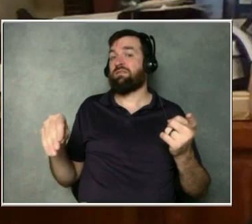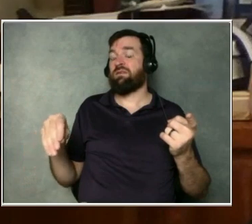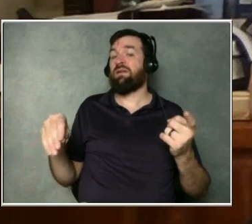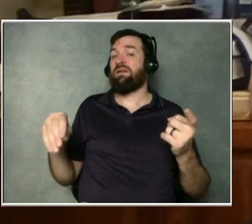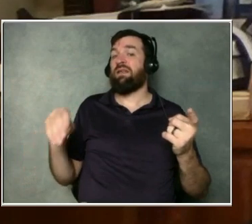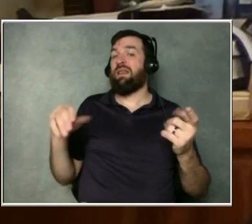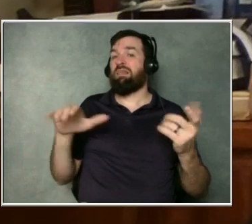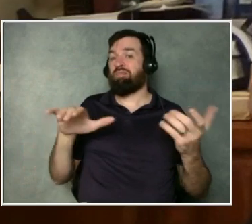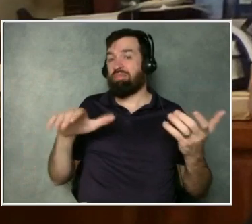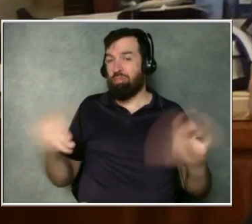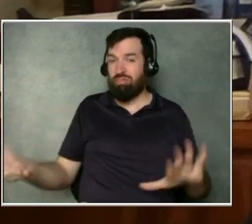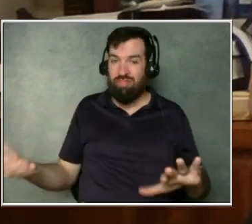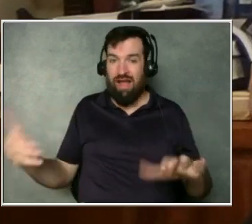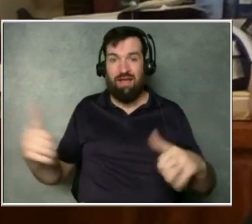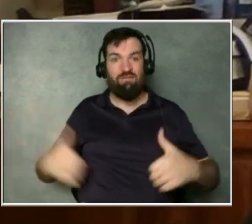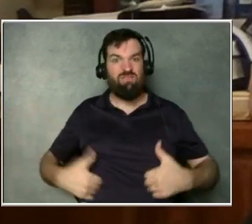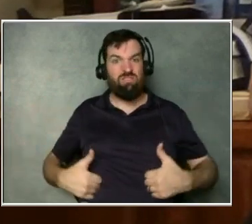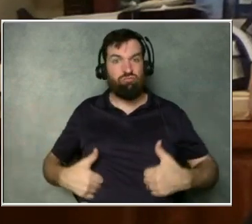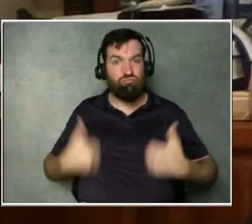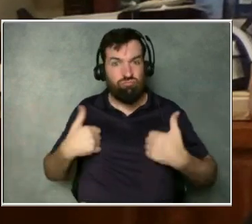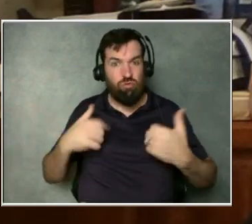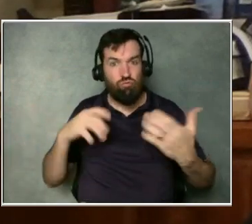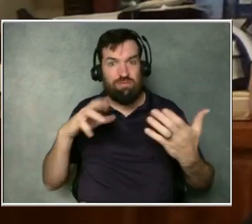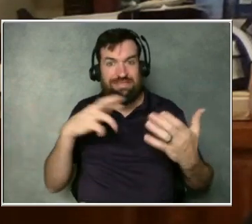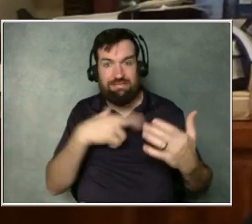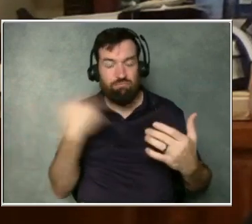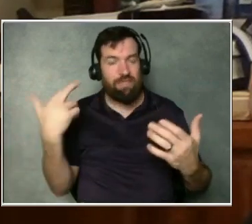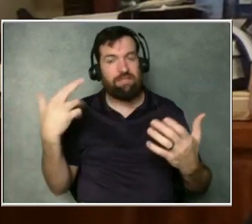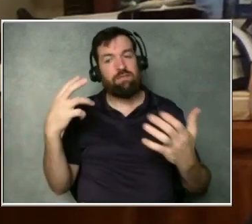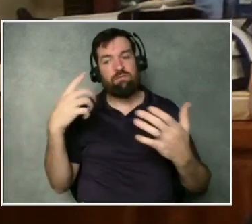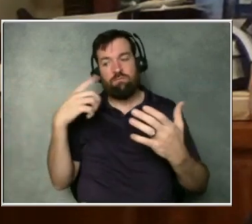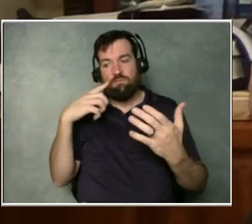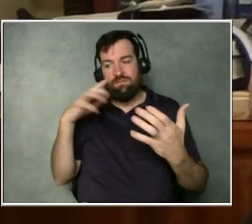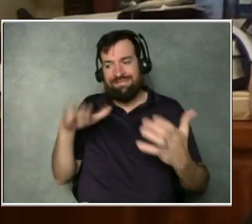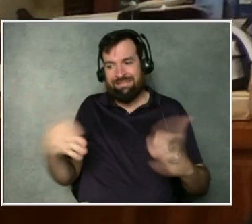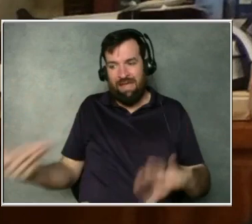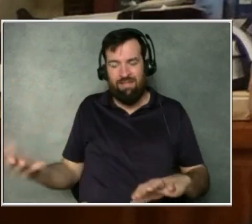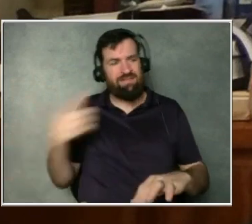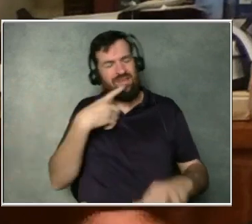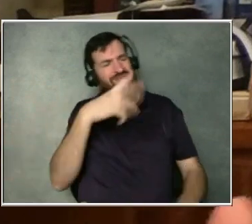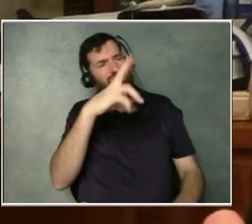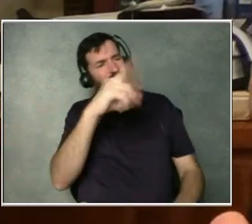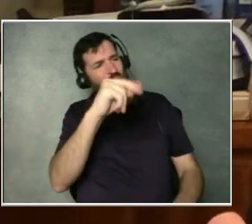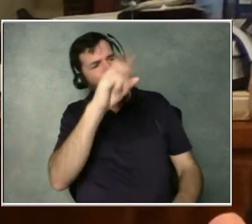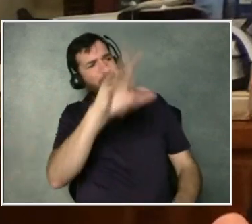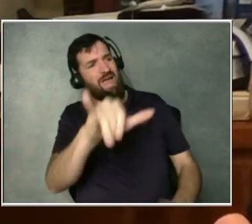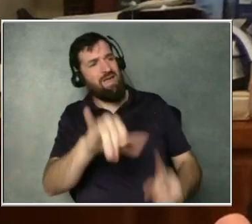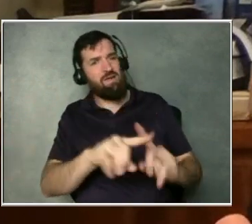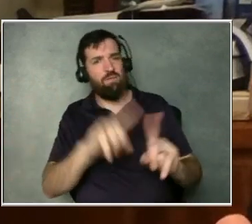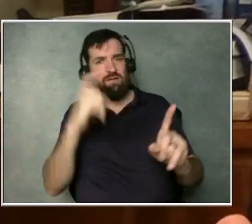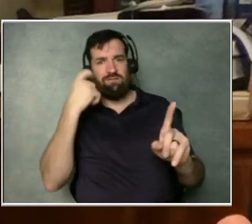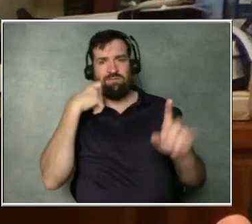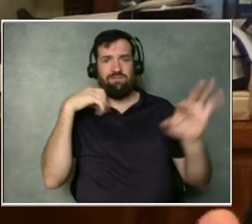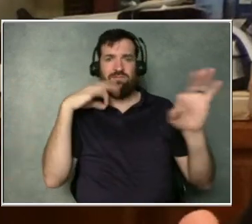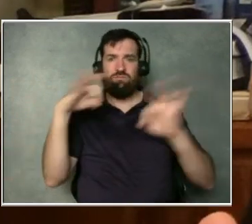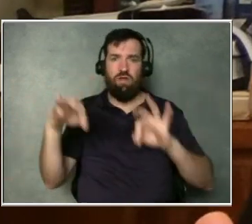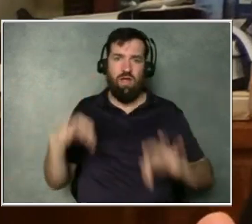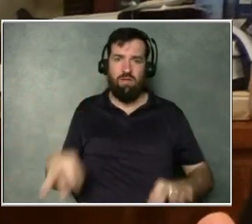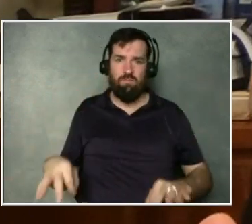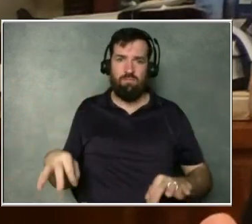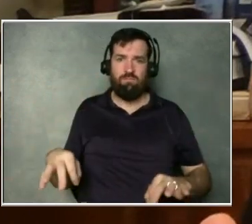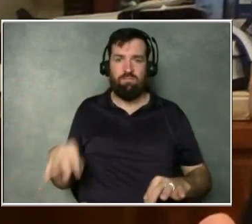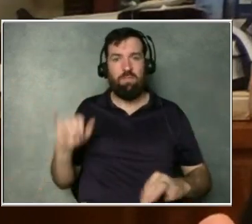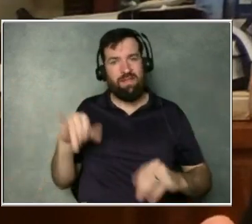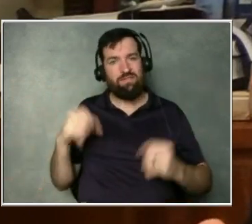or permanent disability from using it. You'd probably say no way. But what I just described to you is the